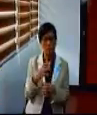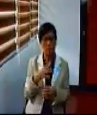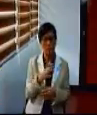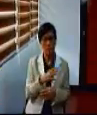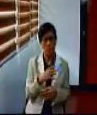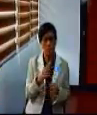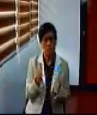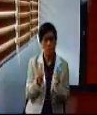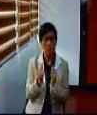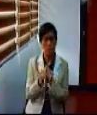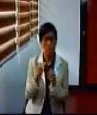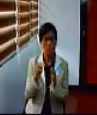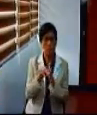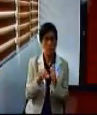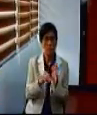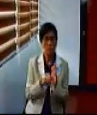to